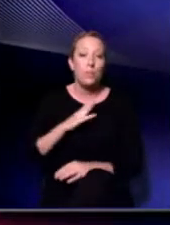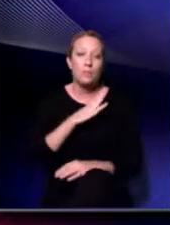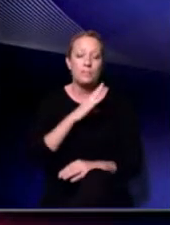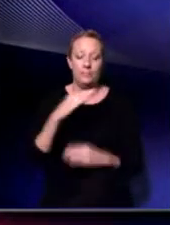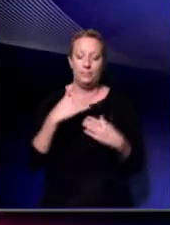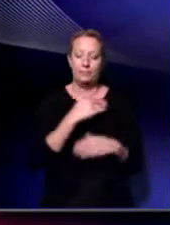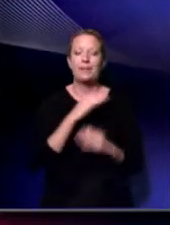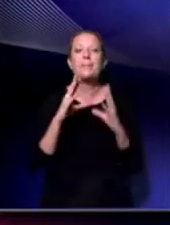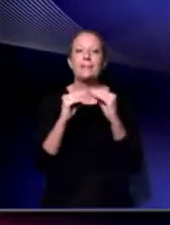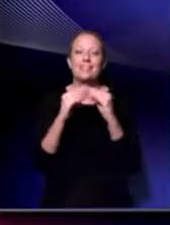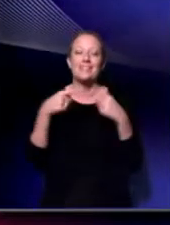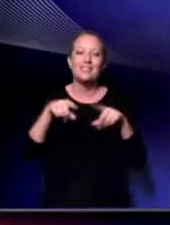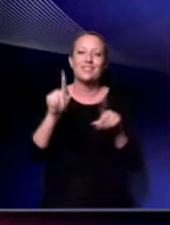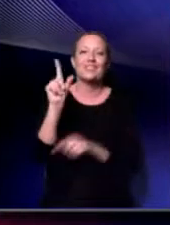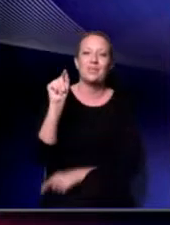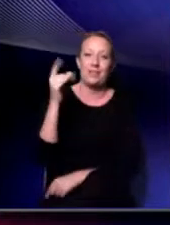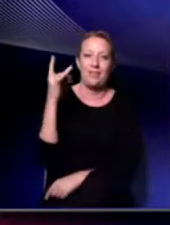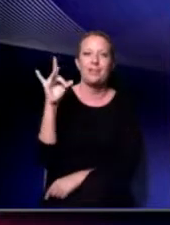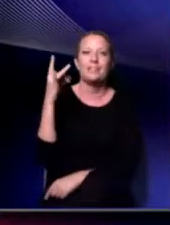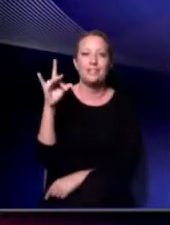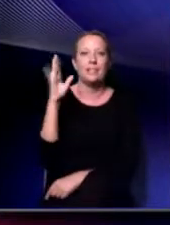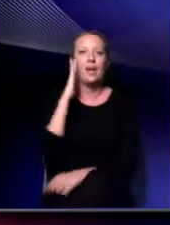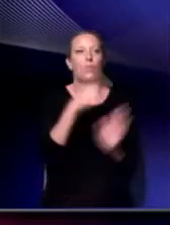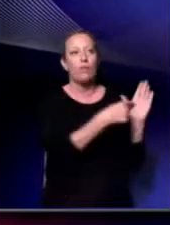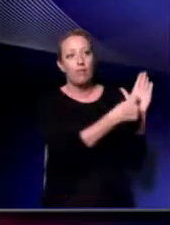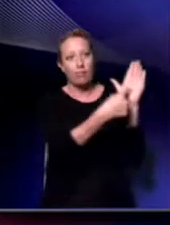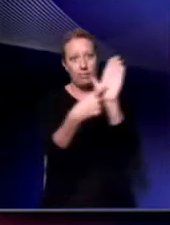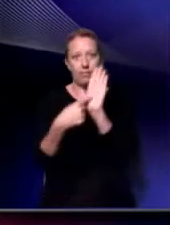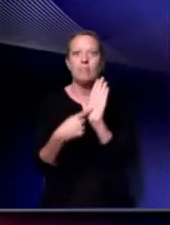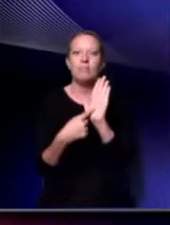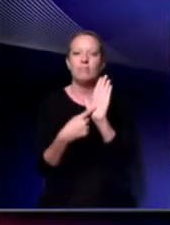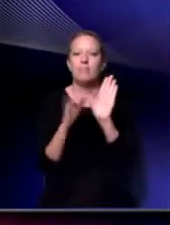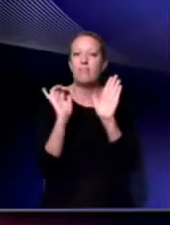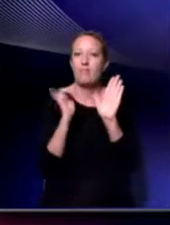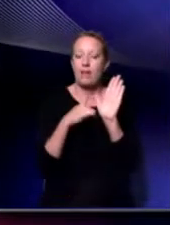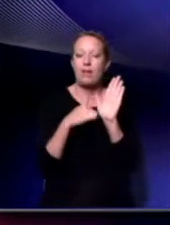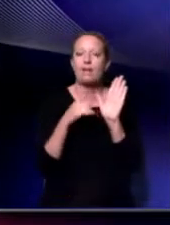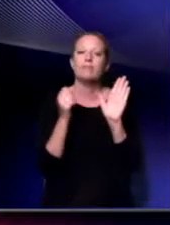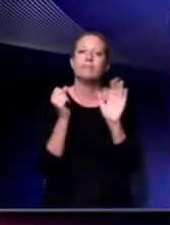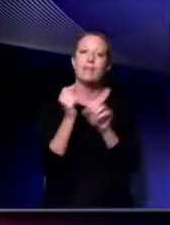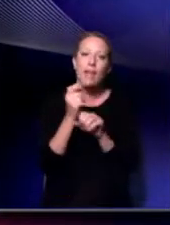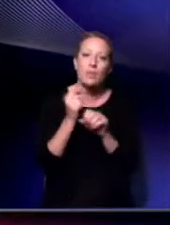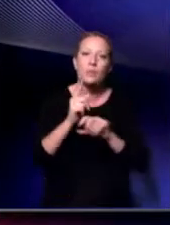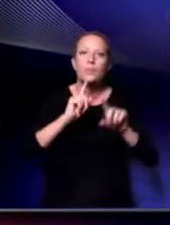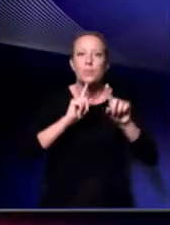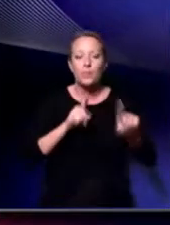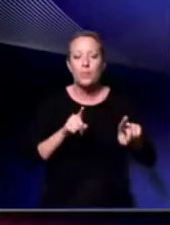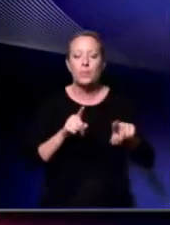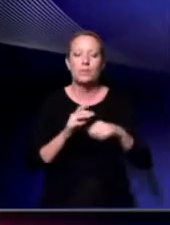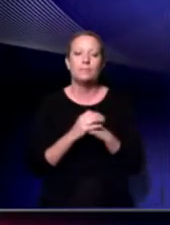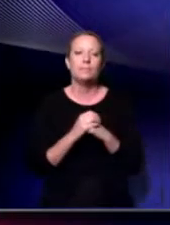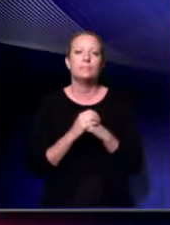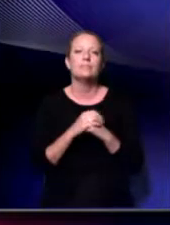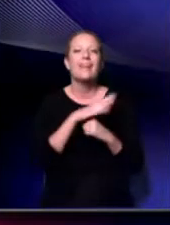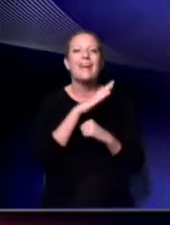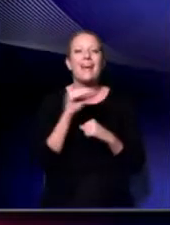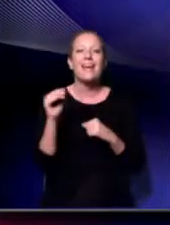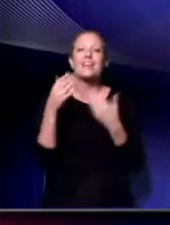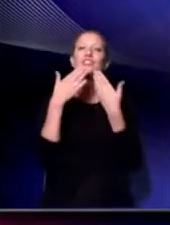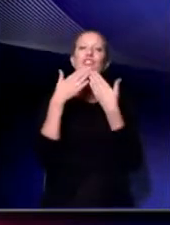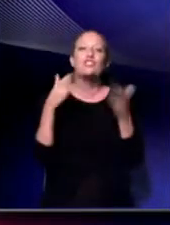to present that to you at that point and to do sort of a general State of the